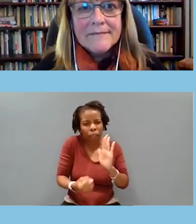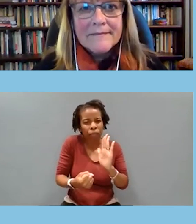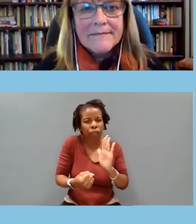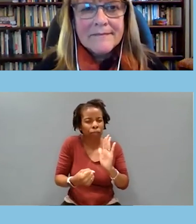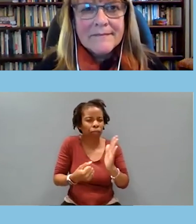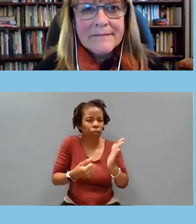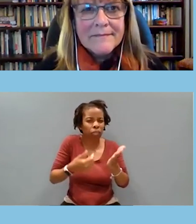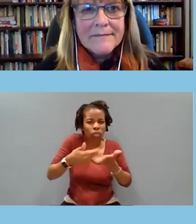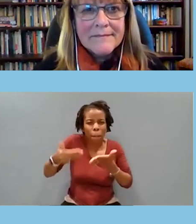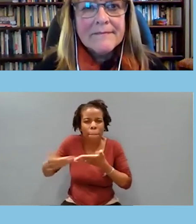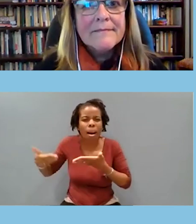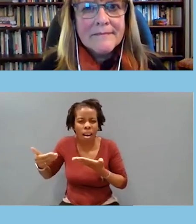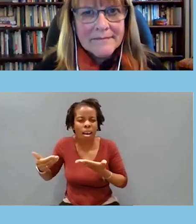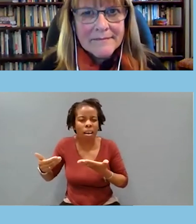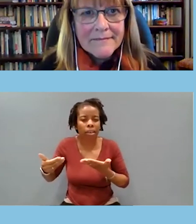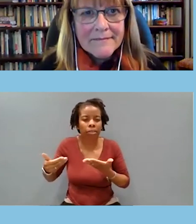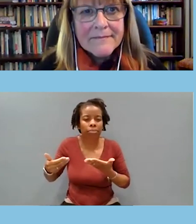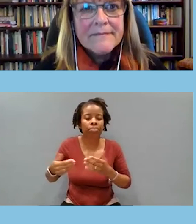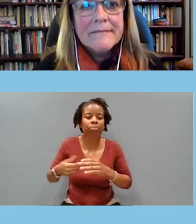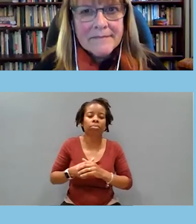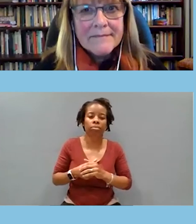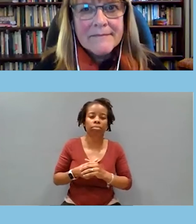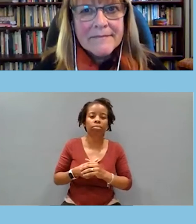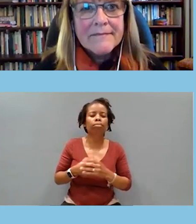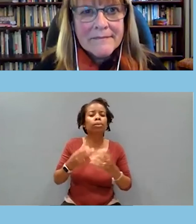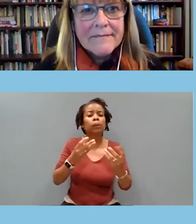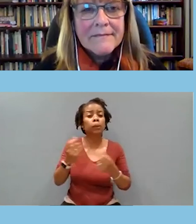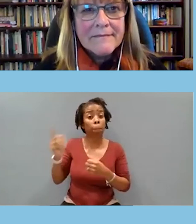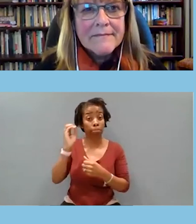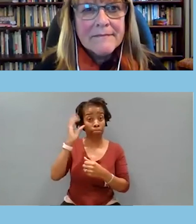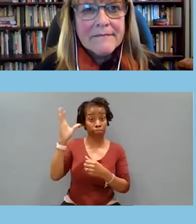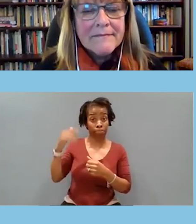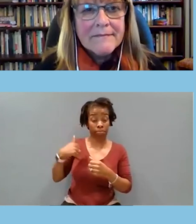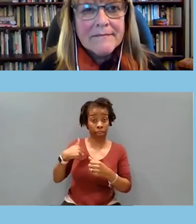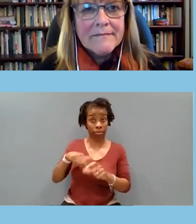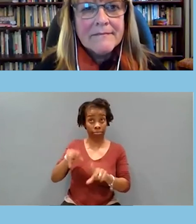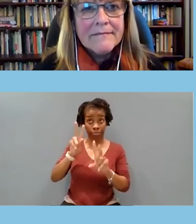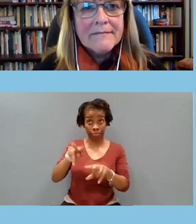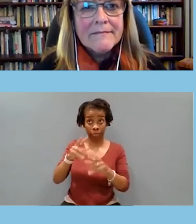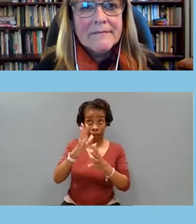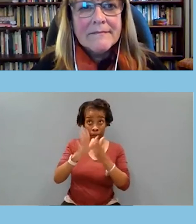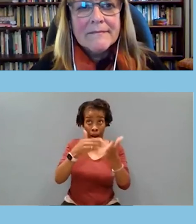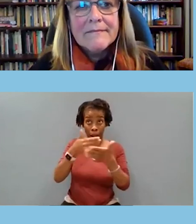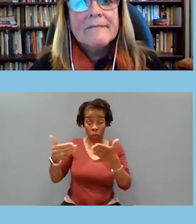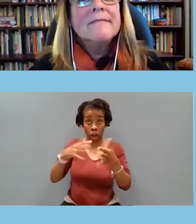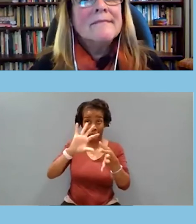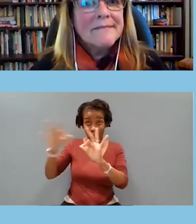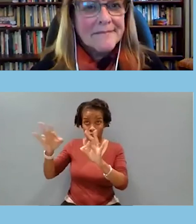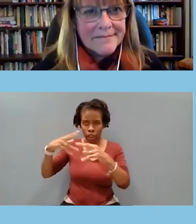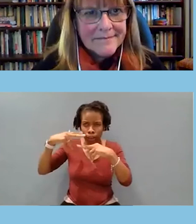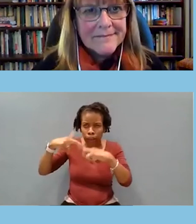the linguistics of sign language, right? And I think the same could be said for